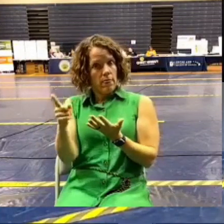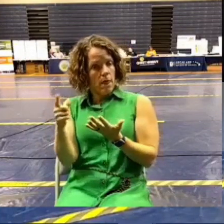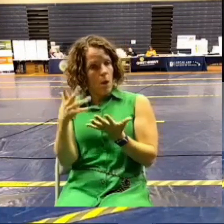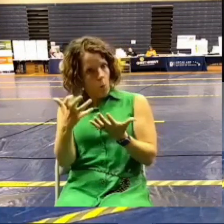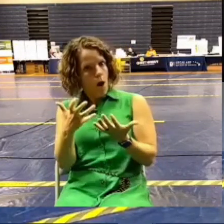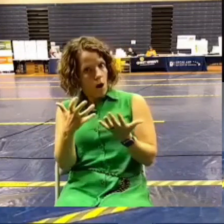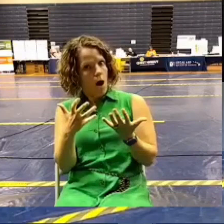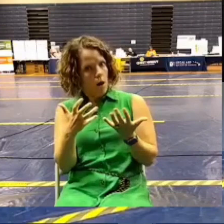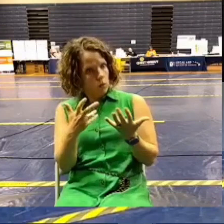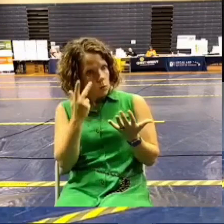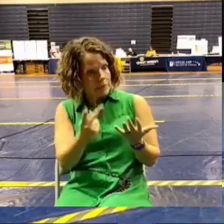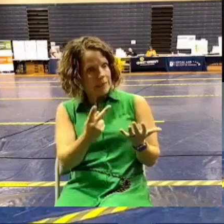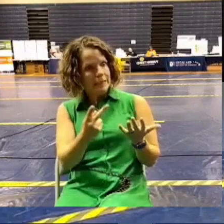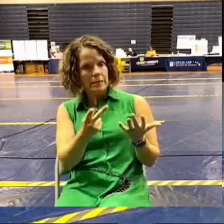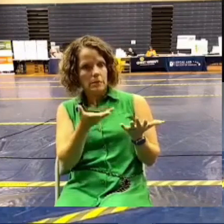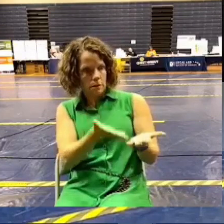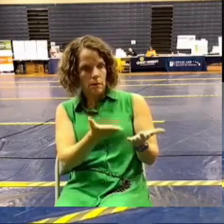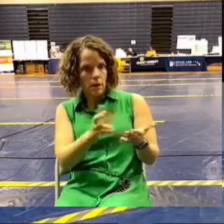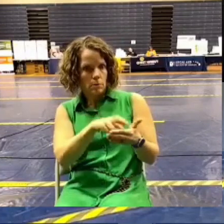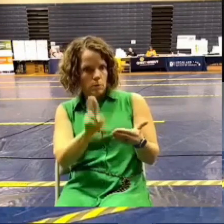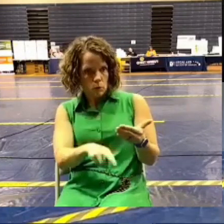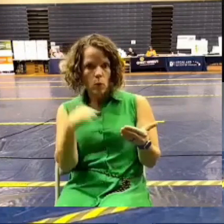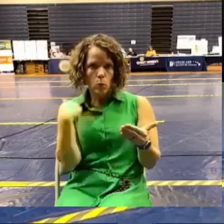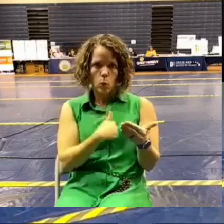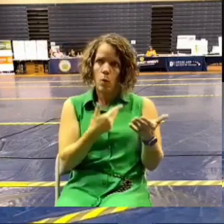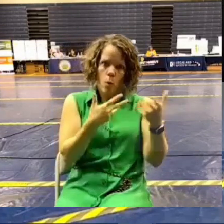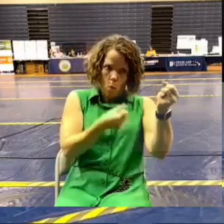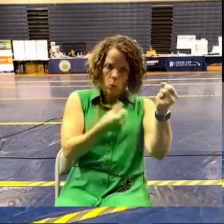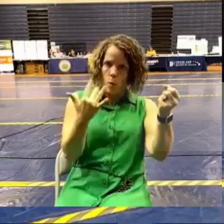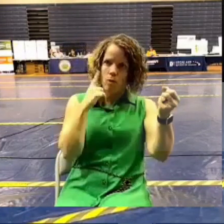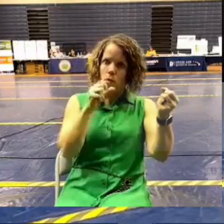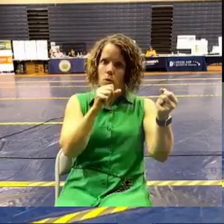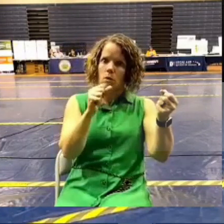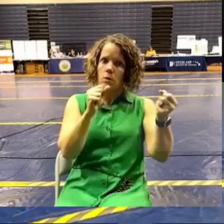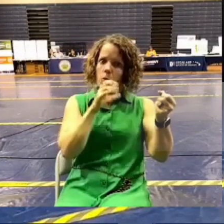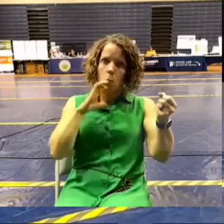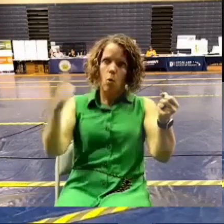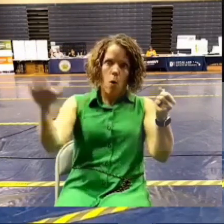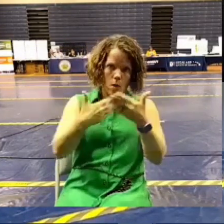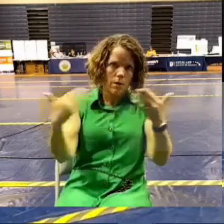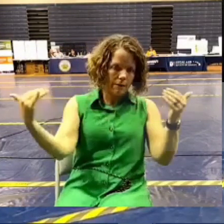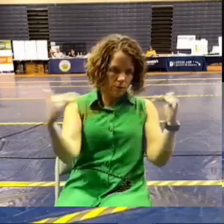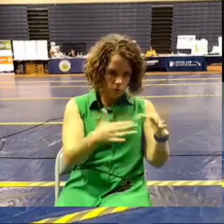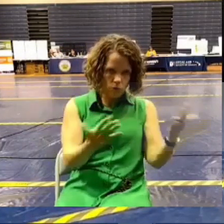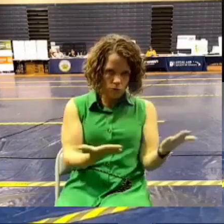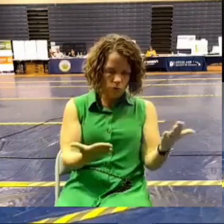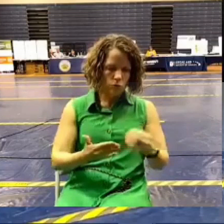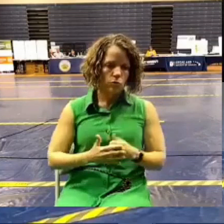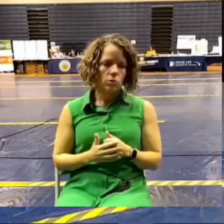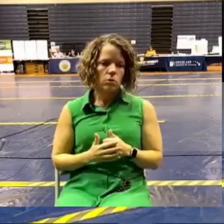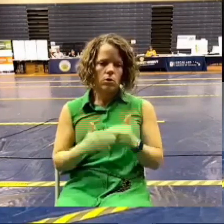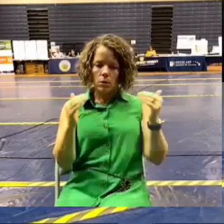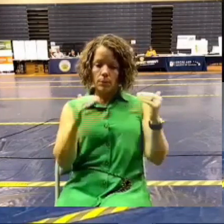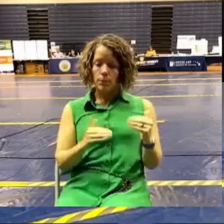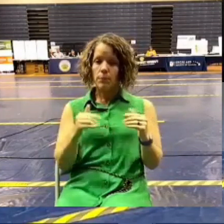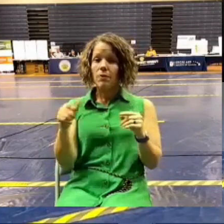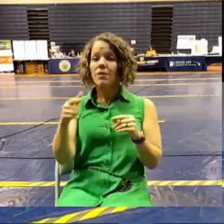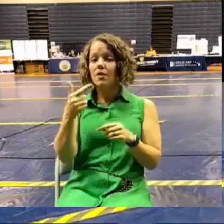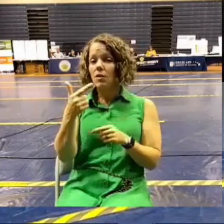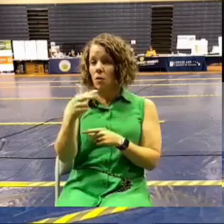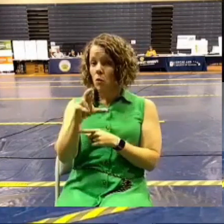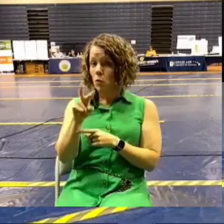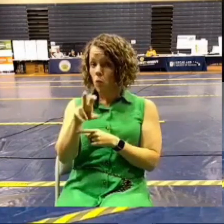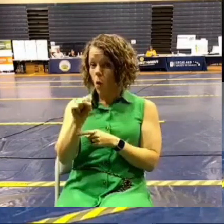table until our kupunas come to the table. Number three is the restoration of Malu'ulu Olele, the Ulu Groves near Lahaina. That's